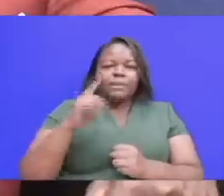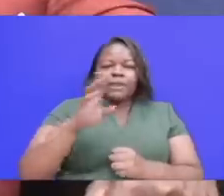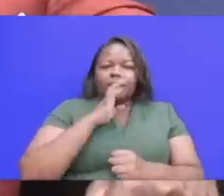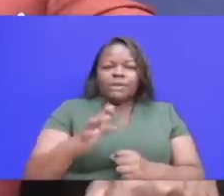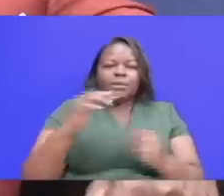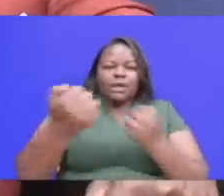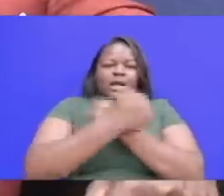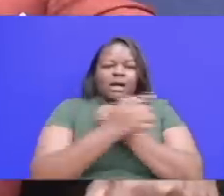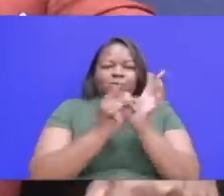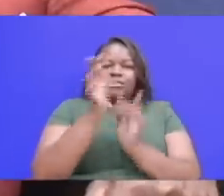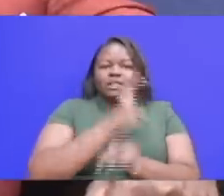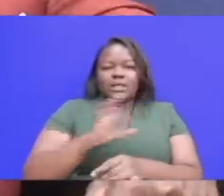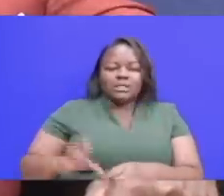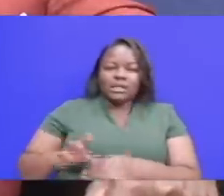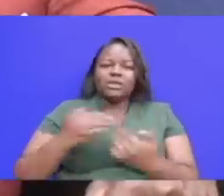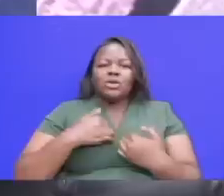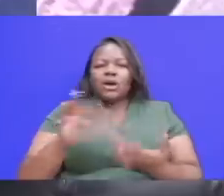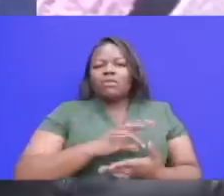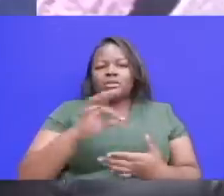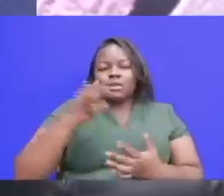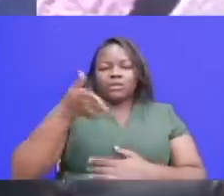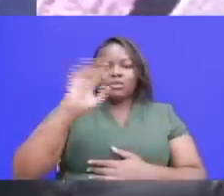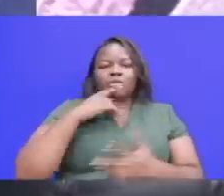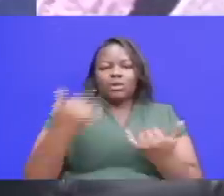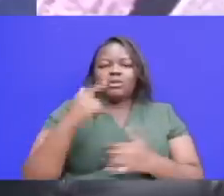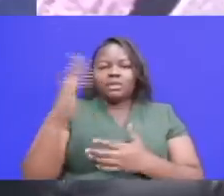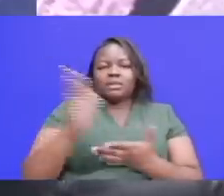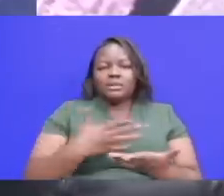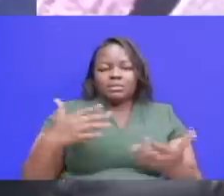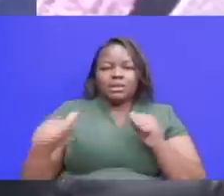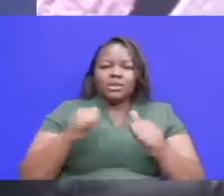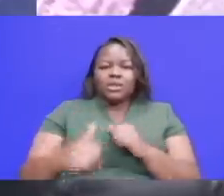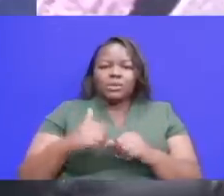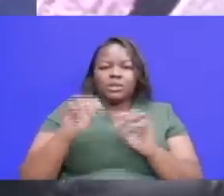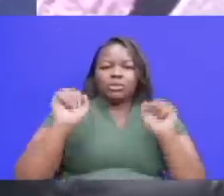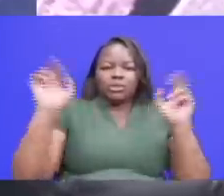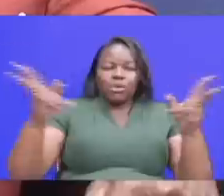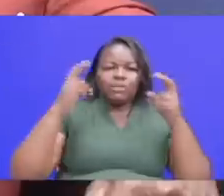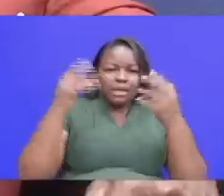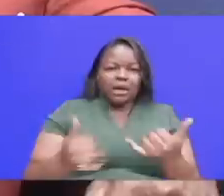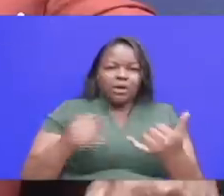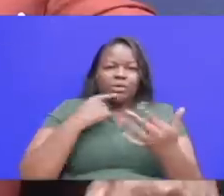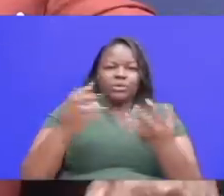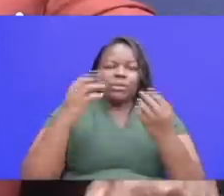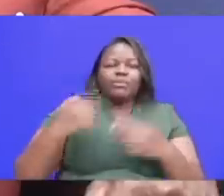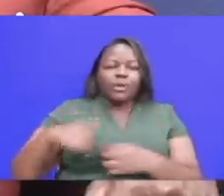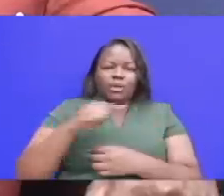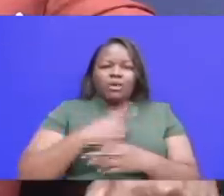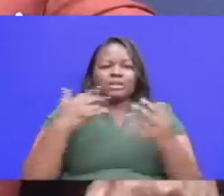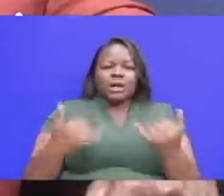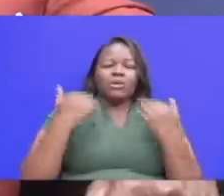love of Jesus Amen. Christ. It will be the Spirit of God. And I think that is something that is major that we can take in right now, because many of us right now are mentally